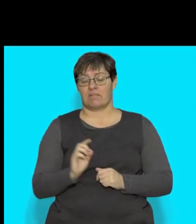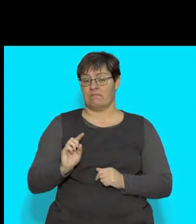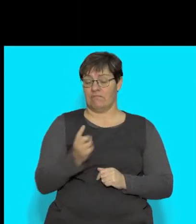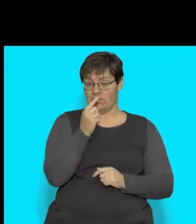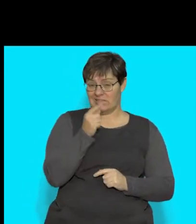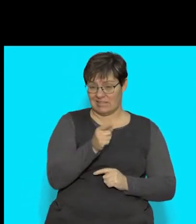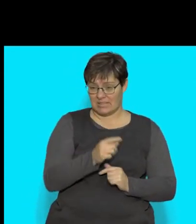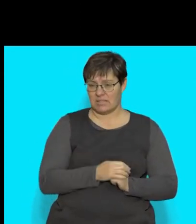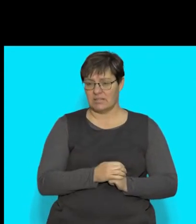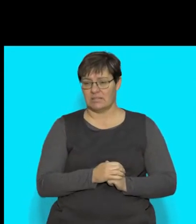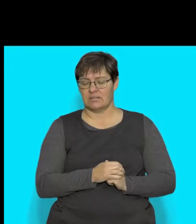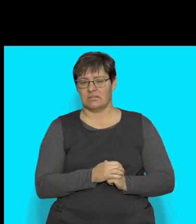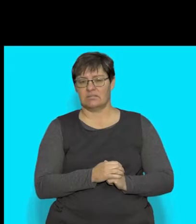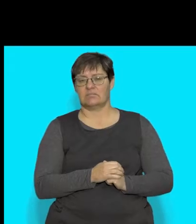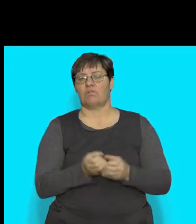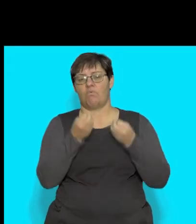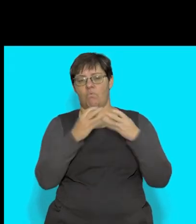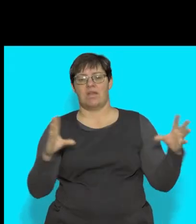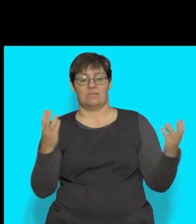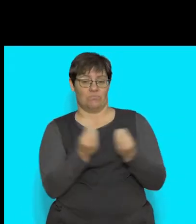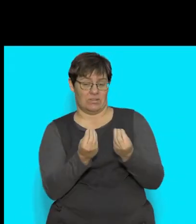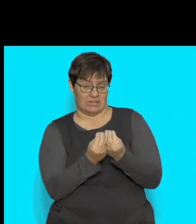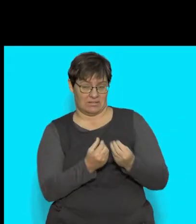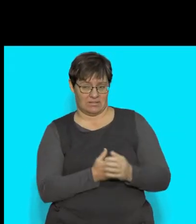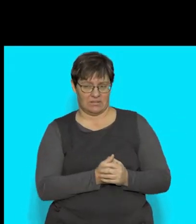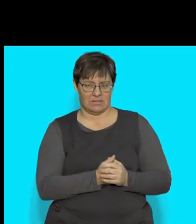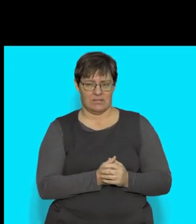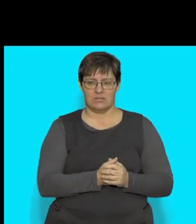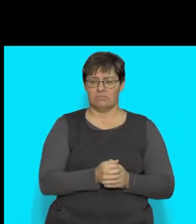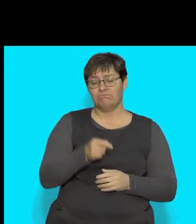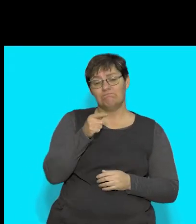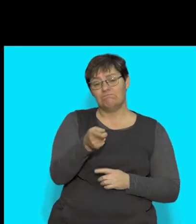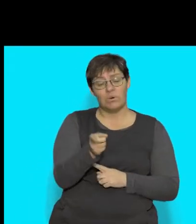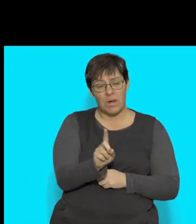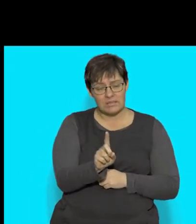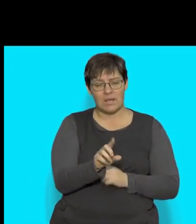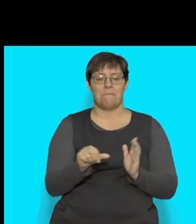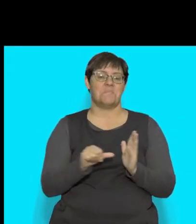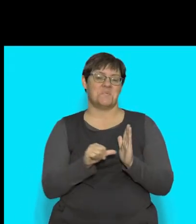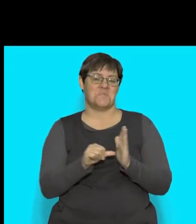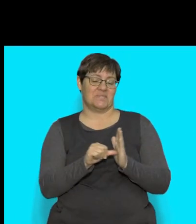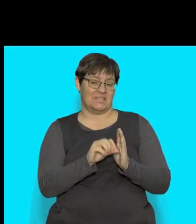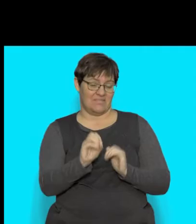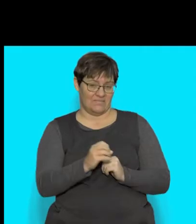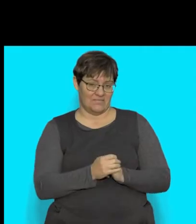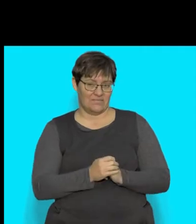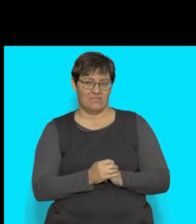the blood? Okay, so first thing that it is, there's going to be the waste products.